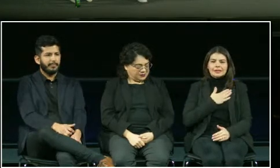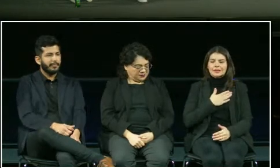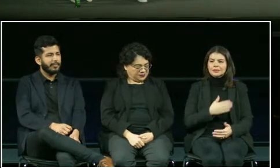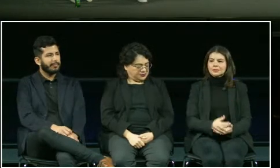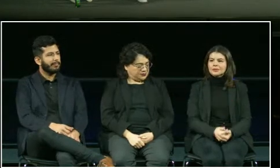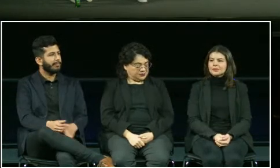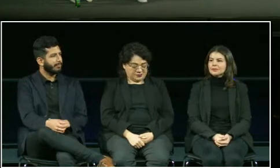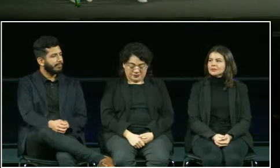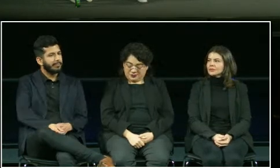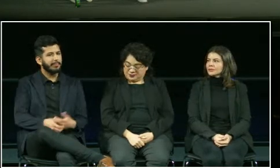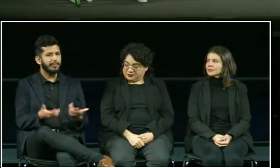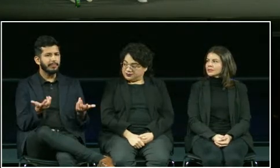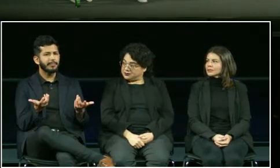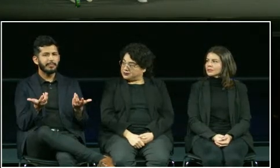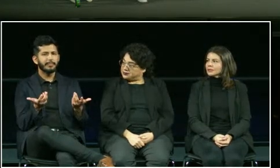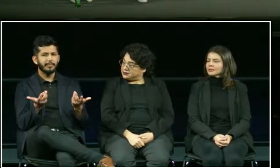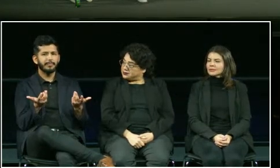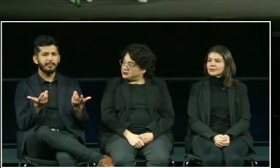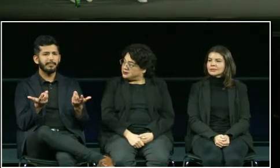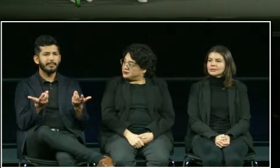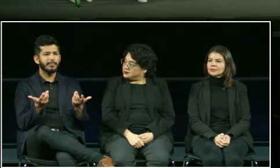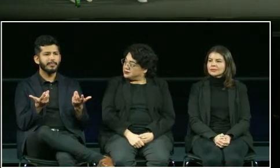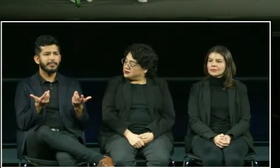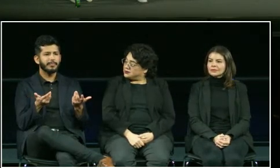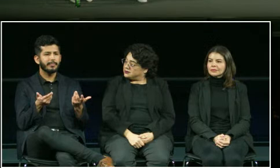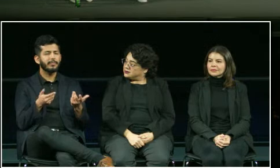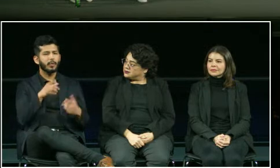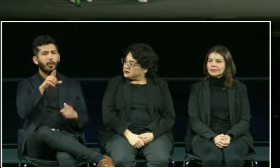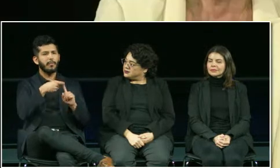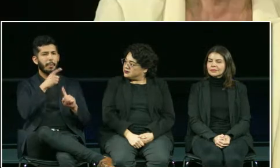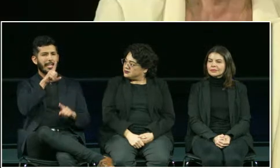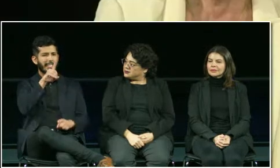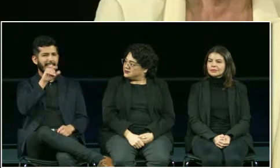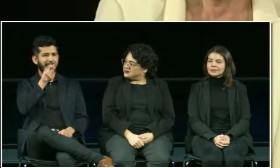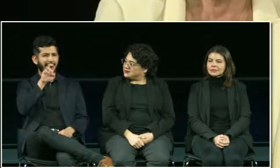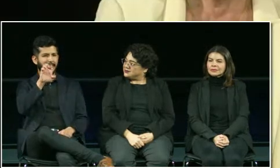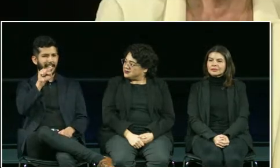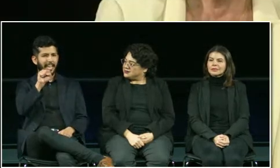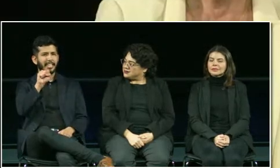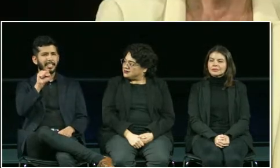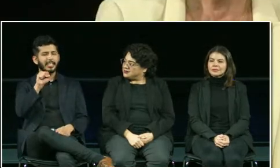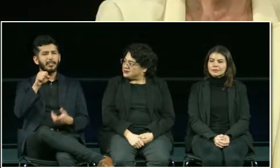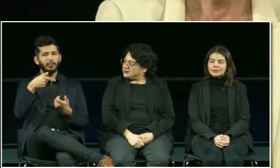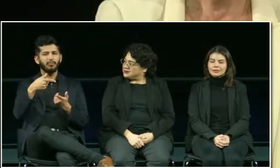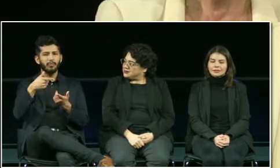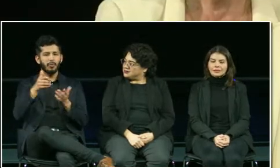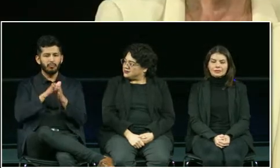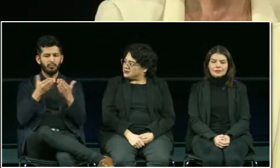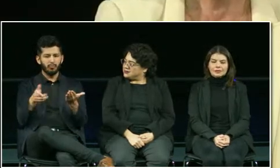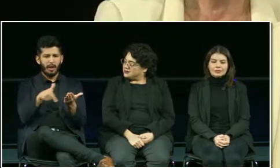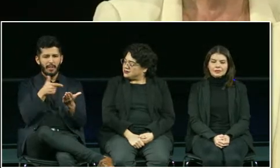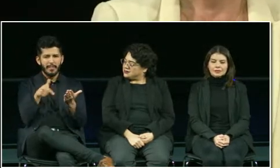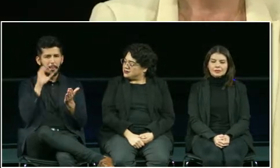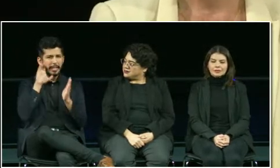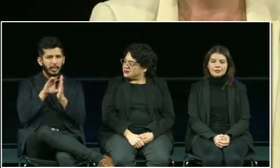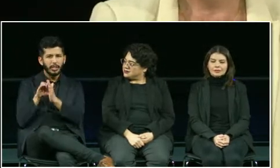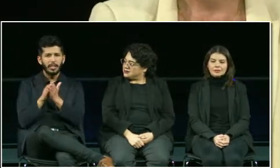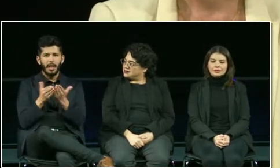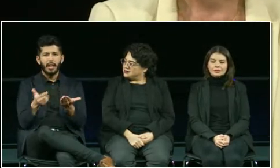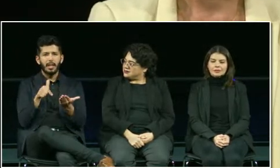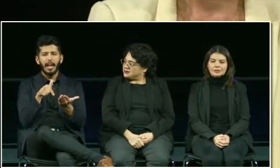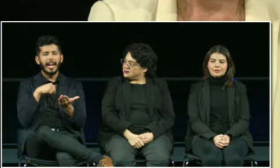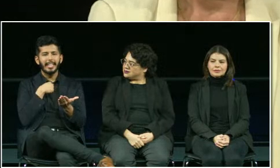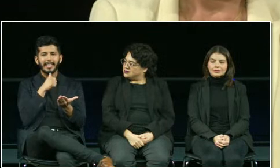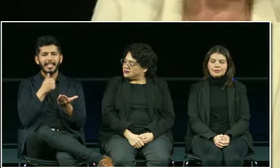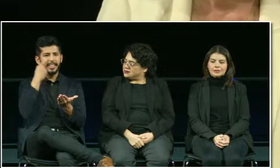so it's IVALU is based on a Danish graphic novel that was extremely poetic. I didn't think that I was